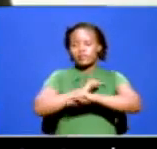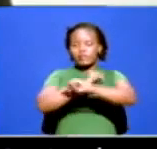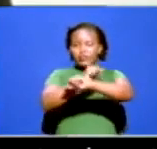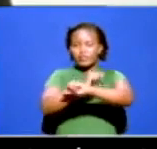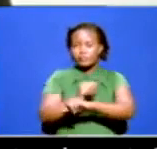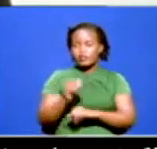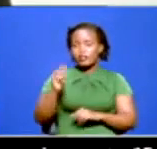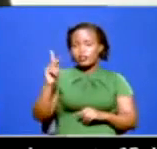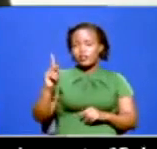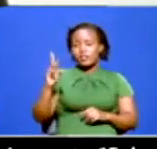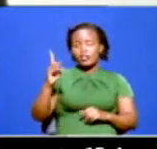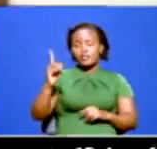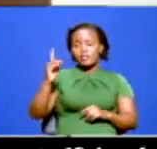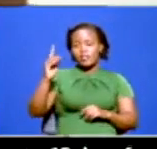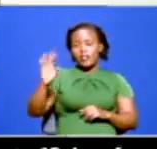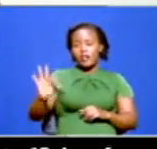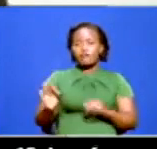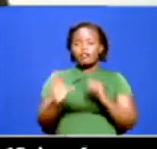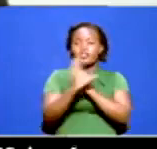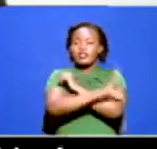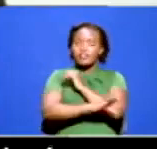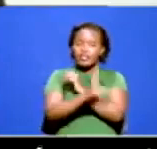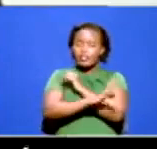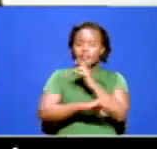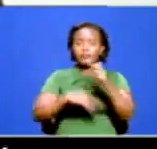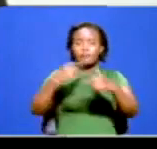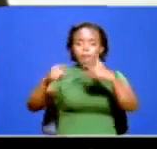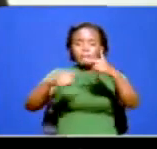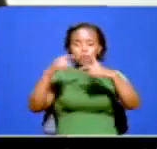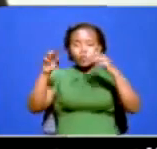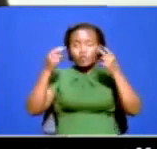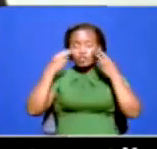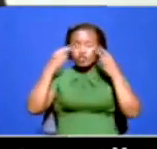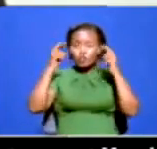of our Kenya Defense Forces. Keep watching KBC, because indeed, Kenya is